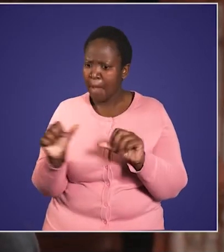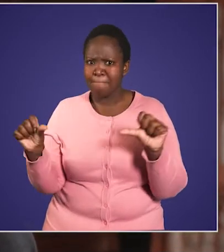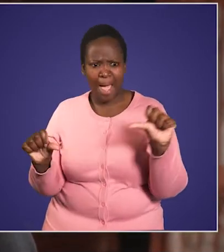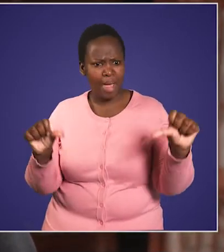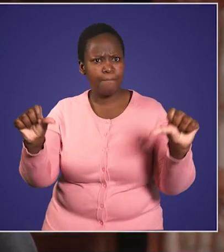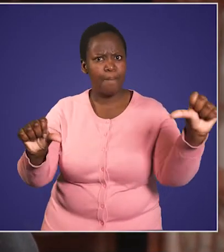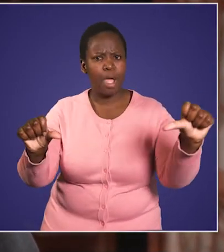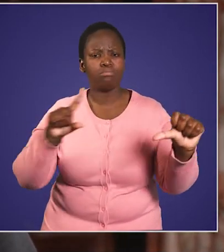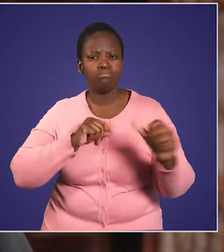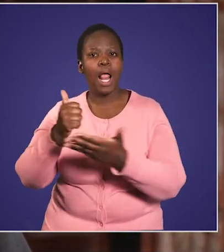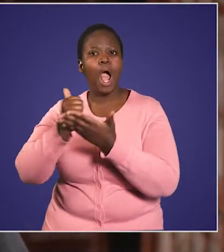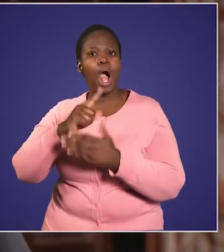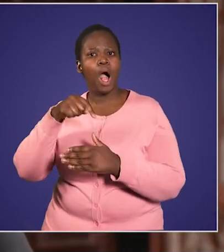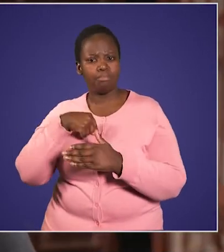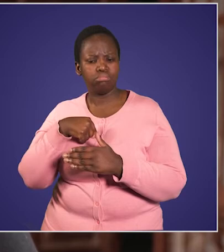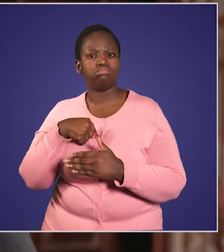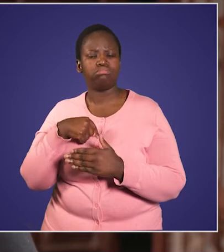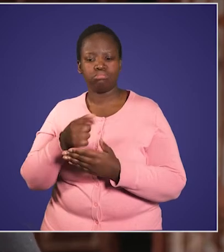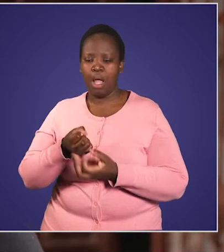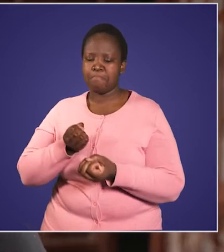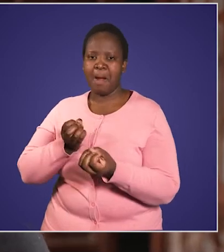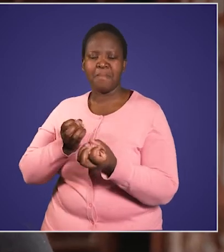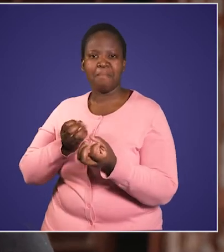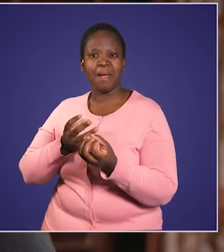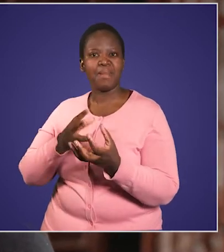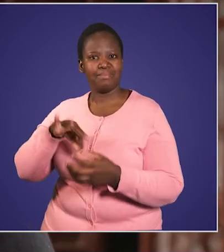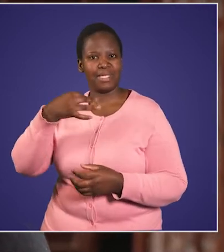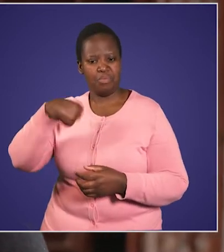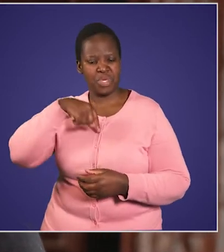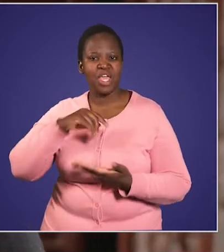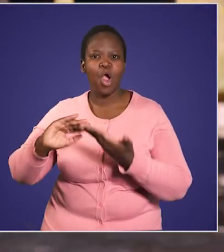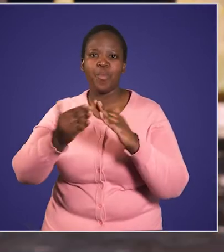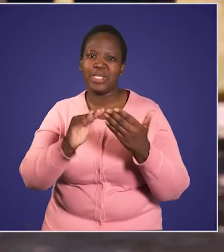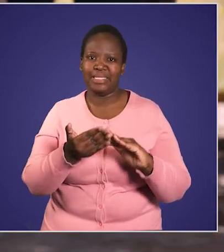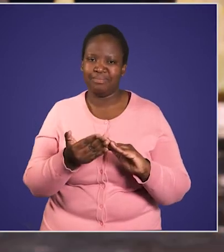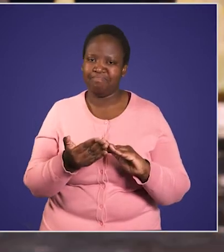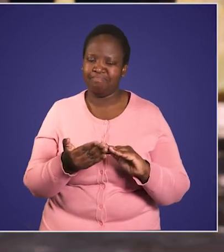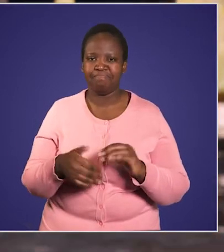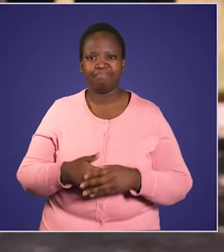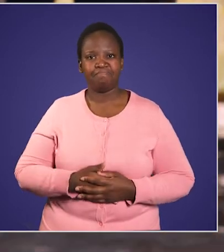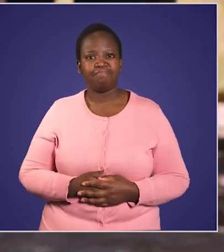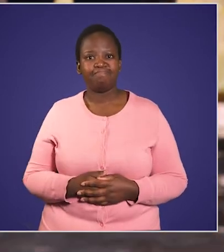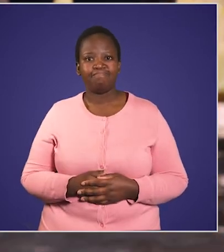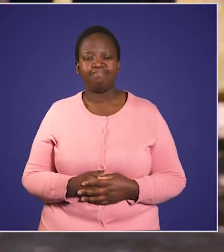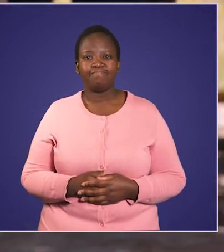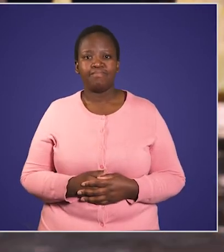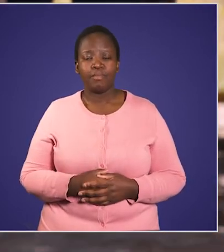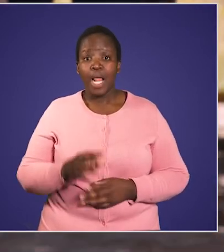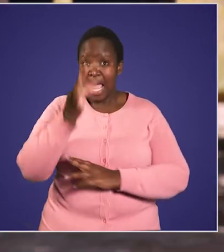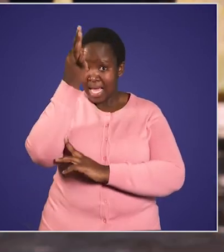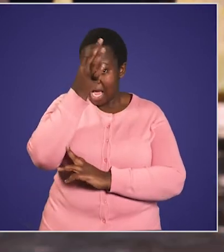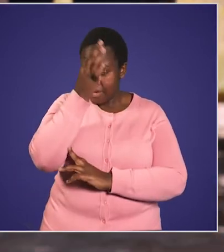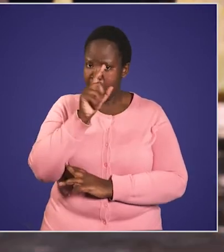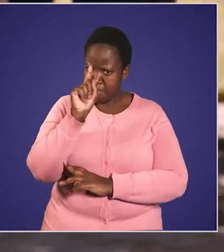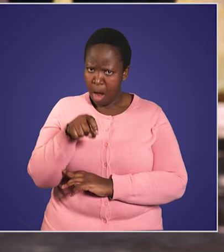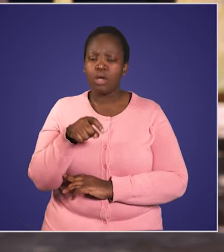us express ourselves as the community. Yeah. Government should allow us to voice